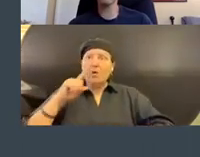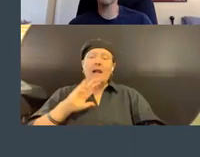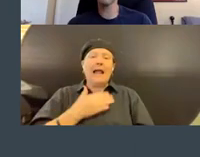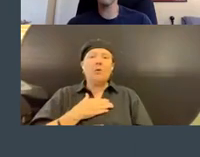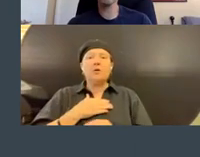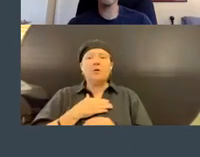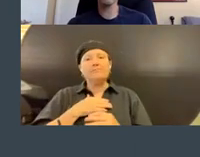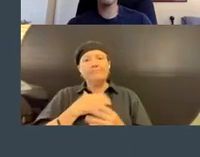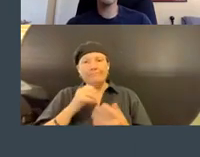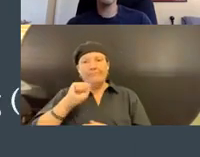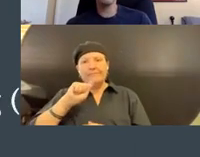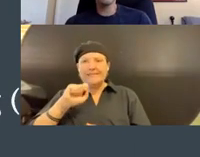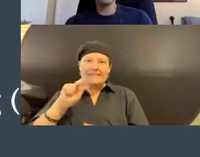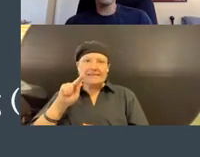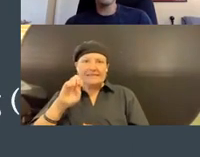stakeholders, okay?